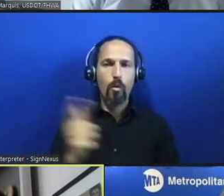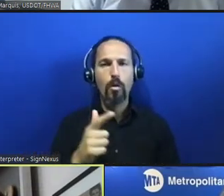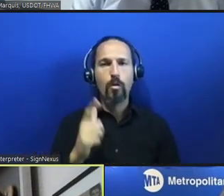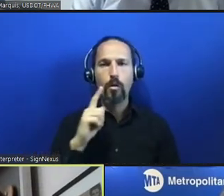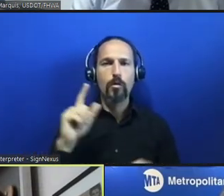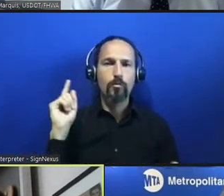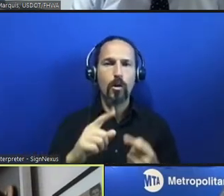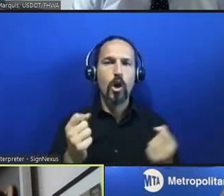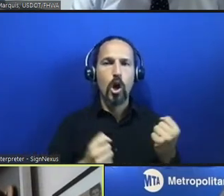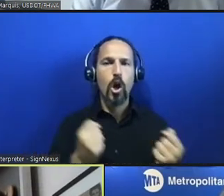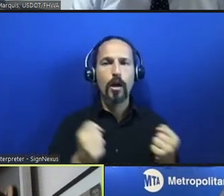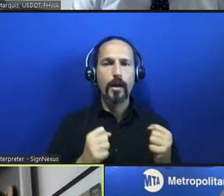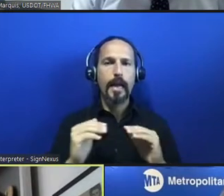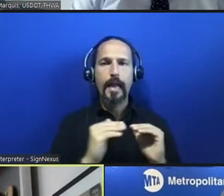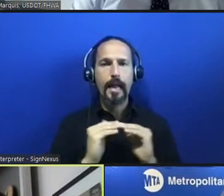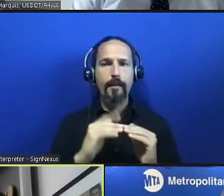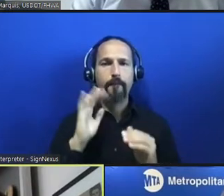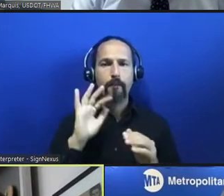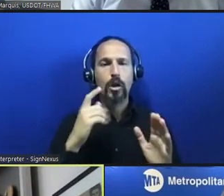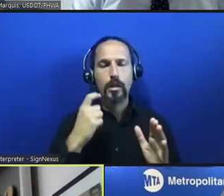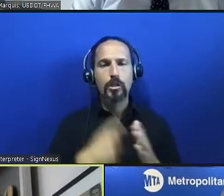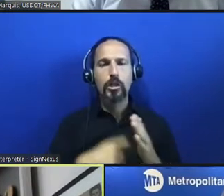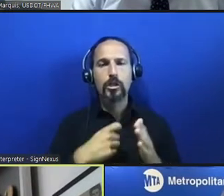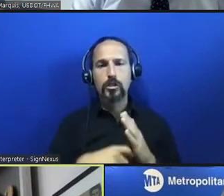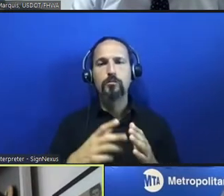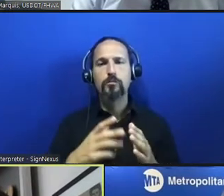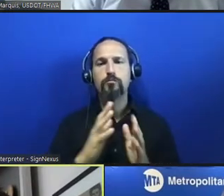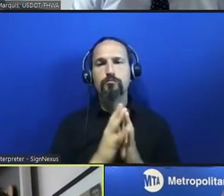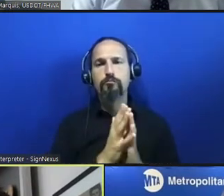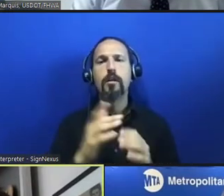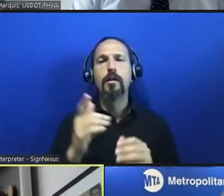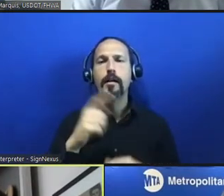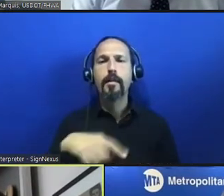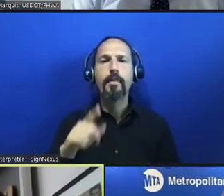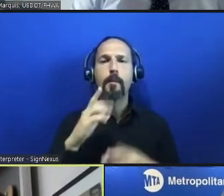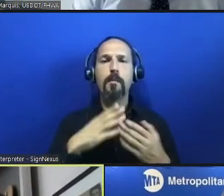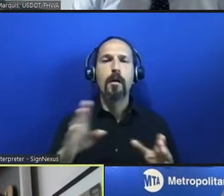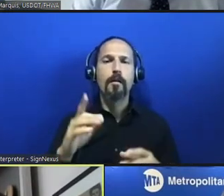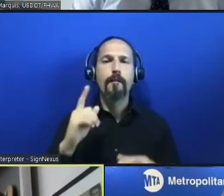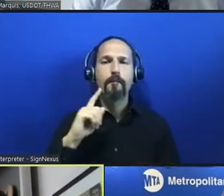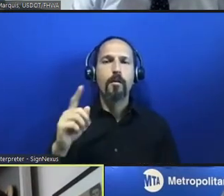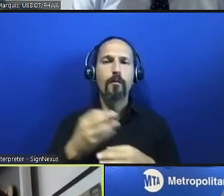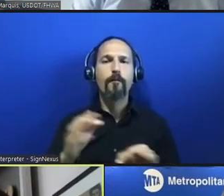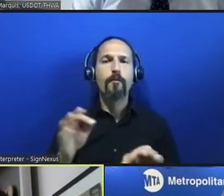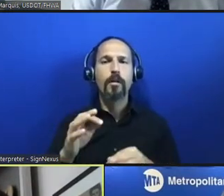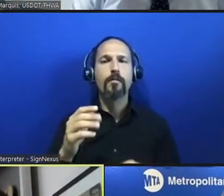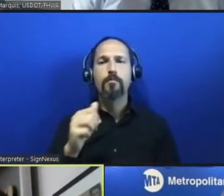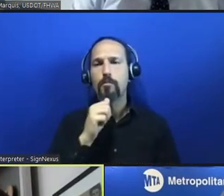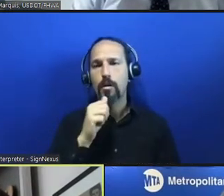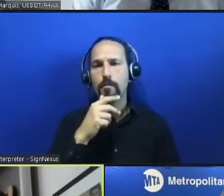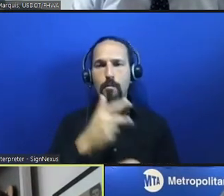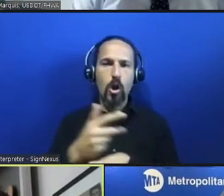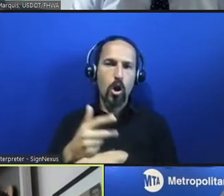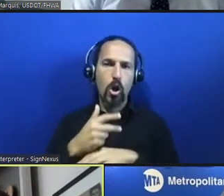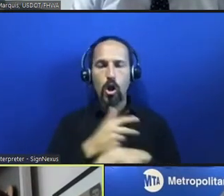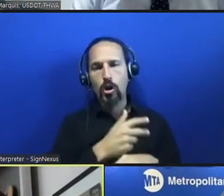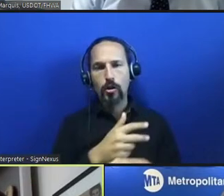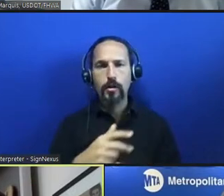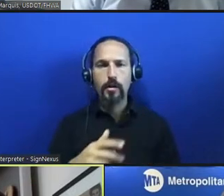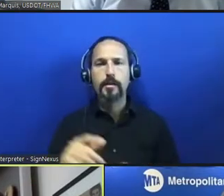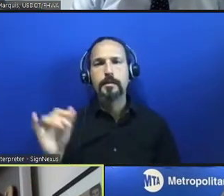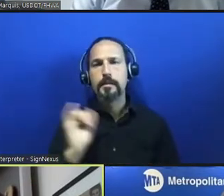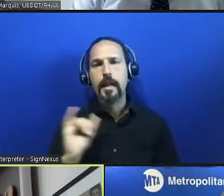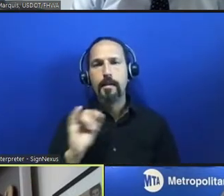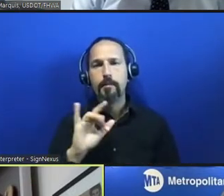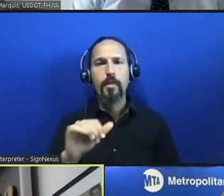cars by number equals out of congestion pricing in other words debt to public space for free profit parking is a subsidy to these people alone with the same